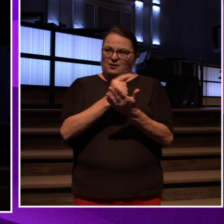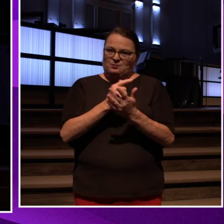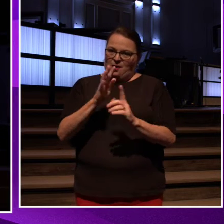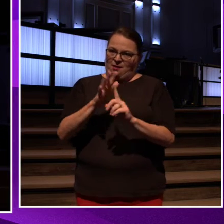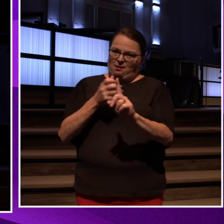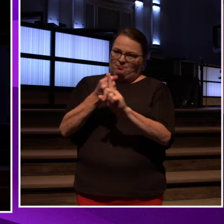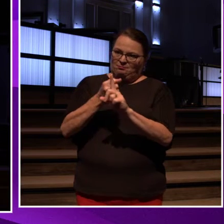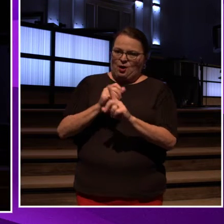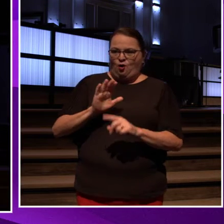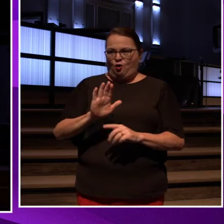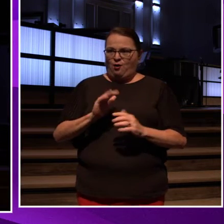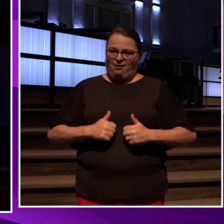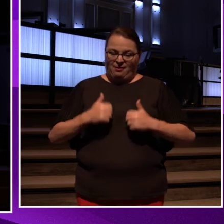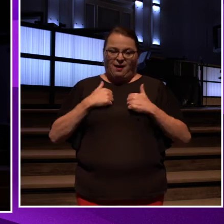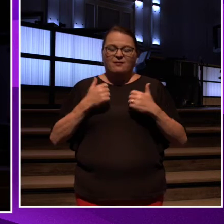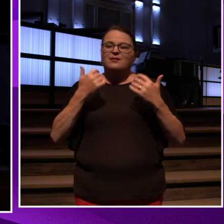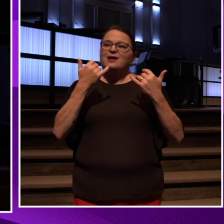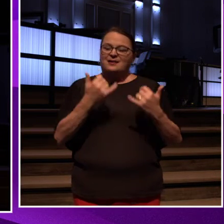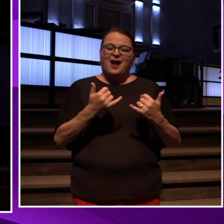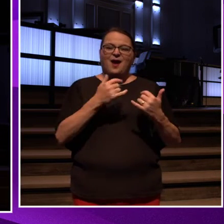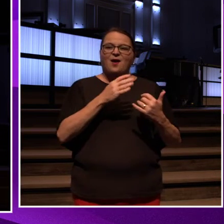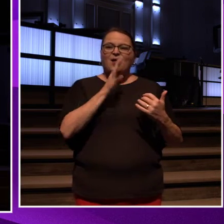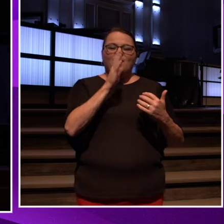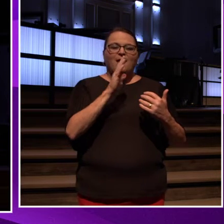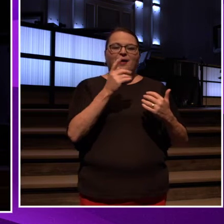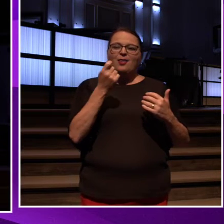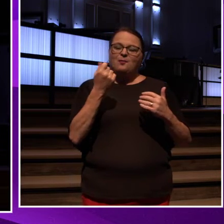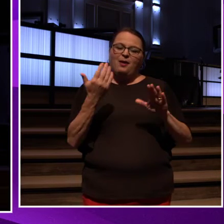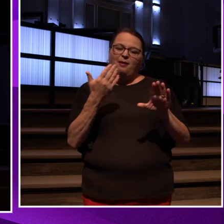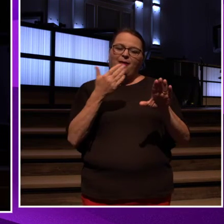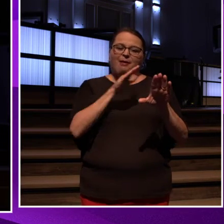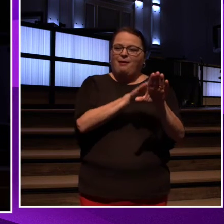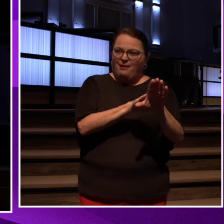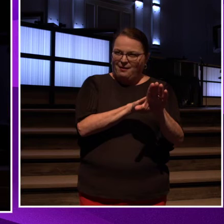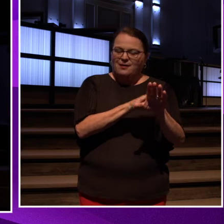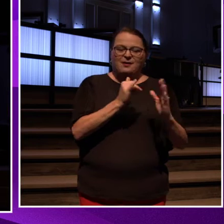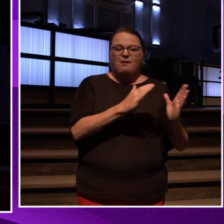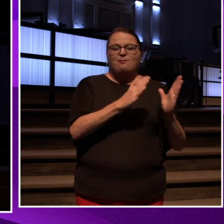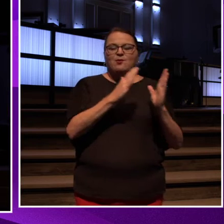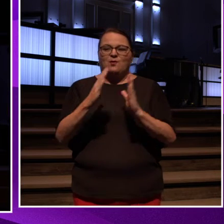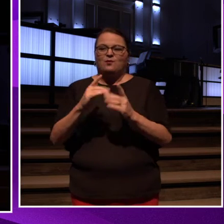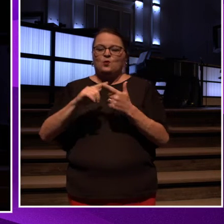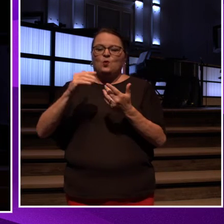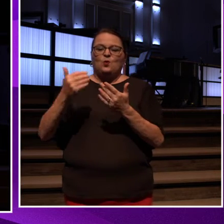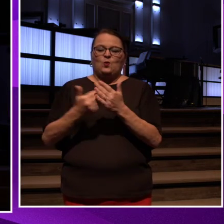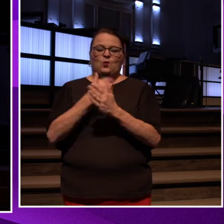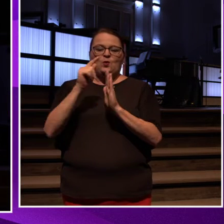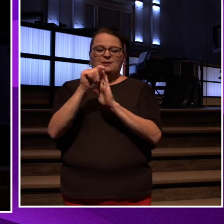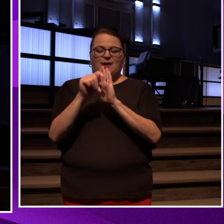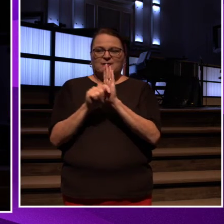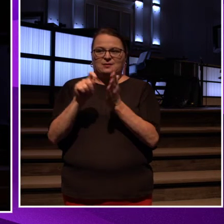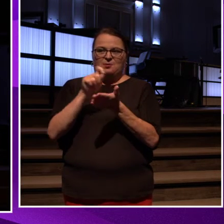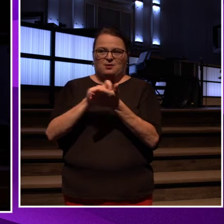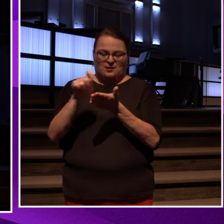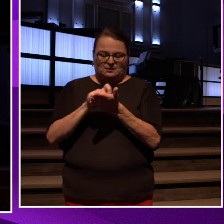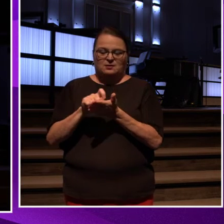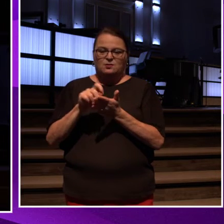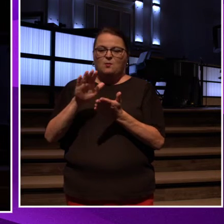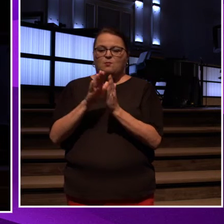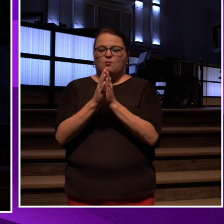her life. We're going to kind of pick up on that. We're going to move from the gospels to one of the New Testament epistles, this little book of